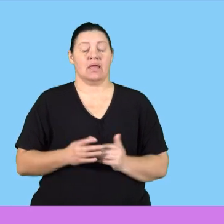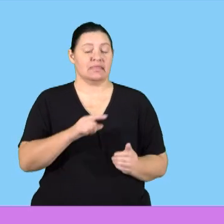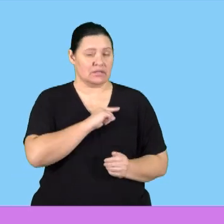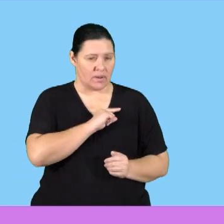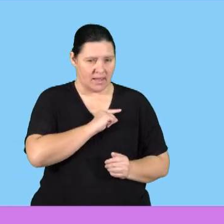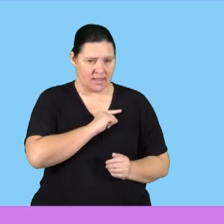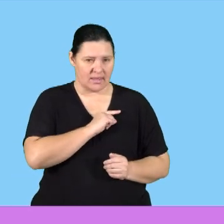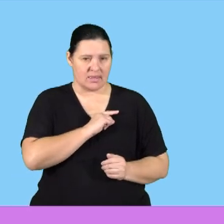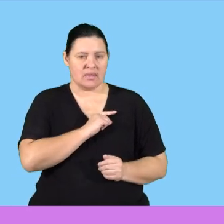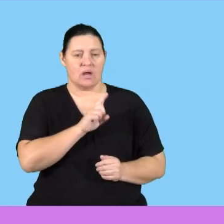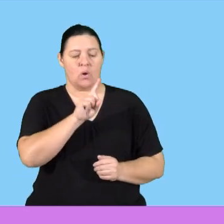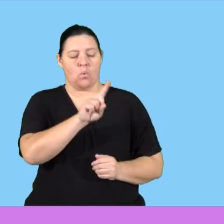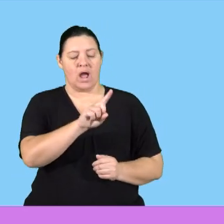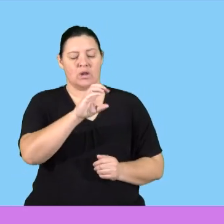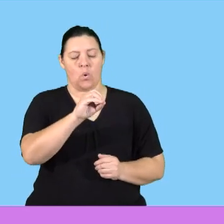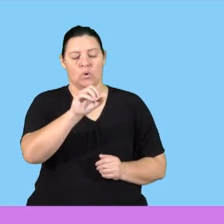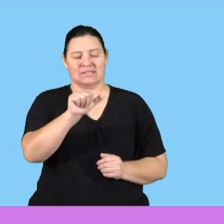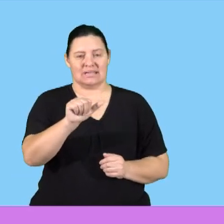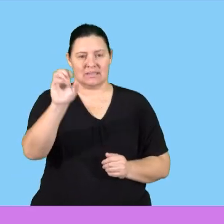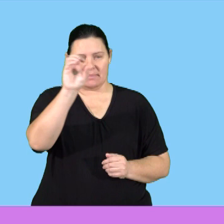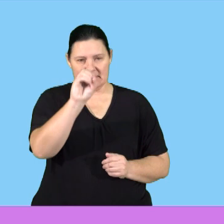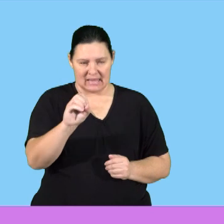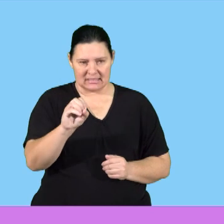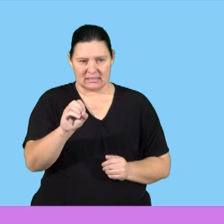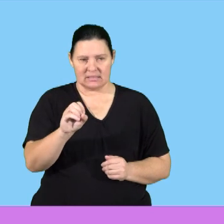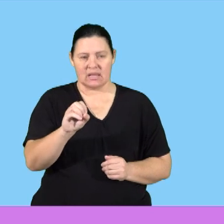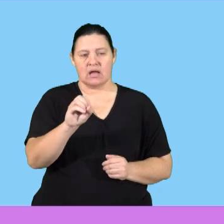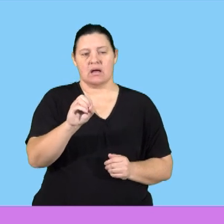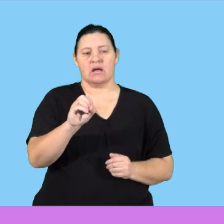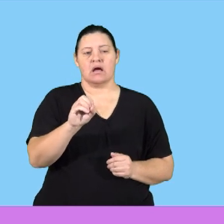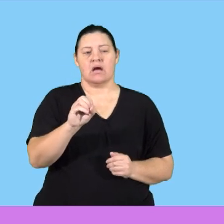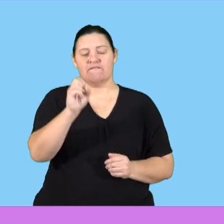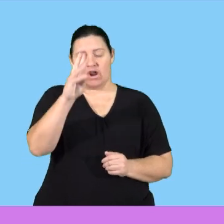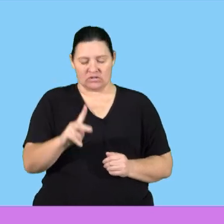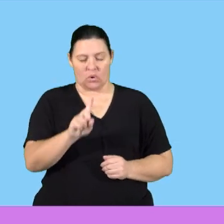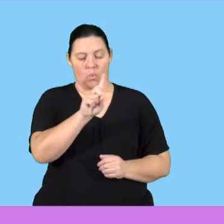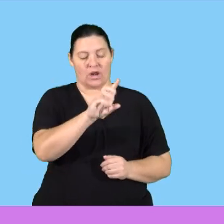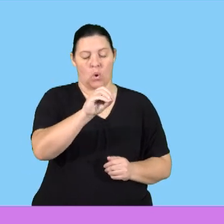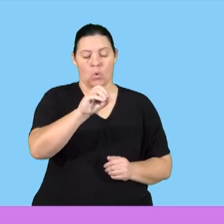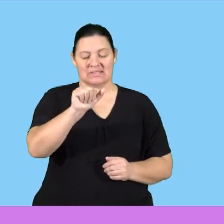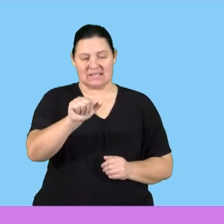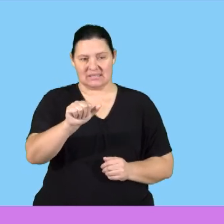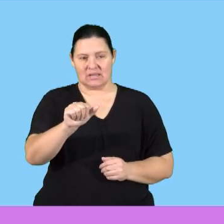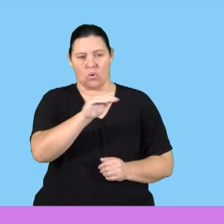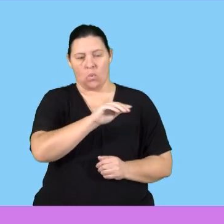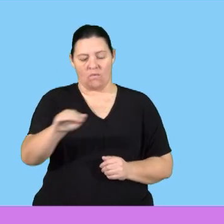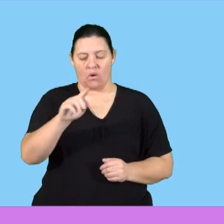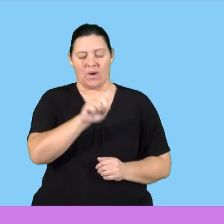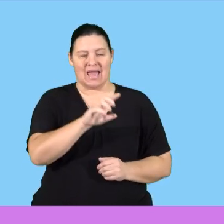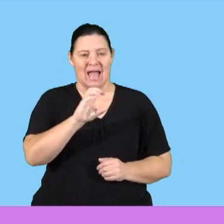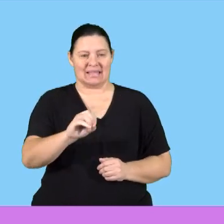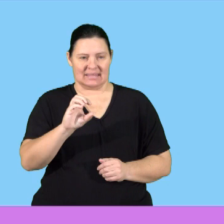106%. Therefore, we convert 106% to a fraction form, which will be 106